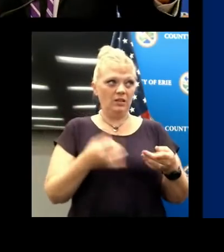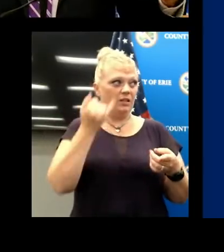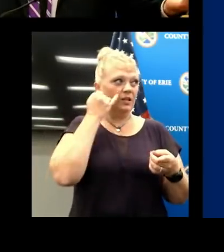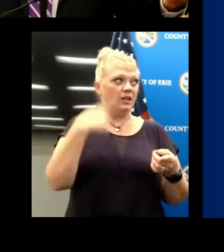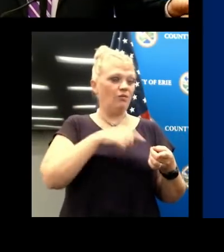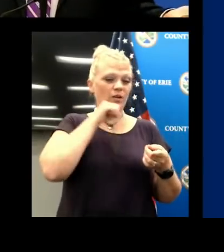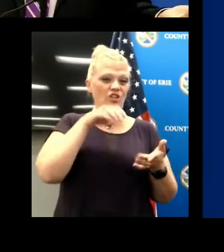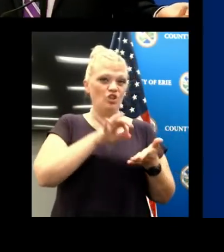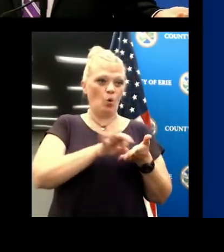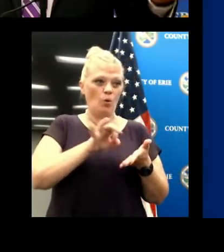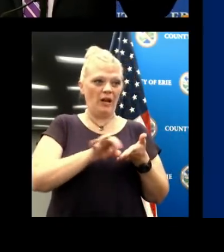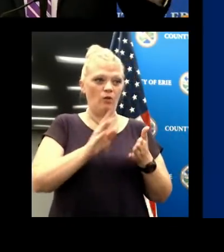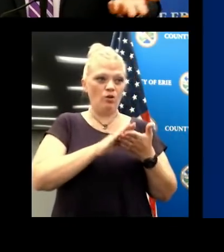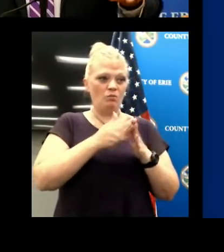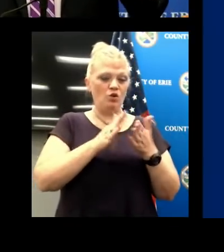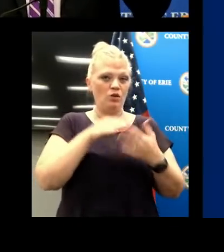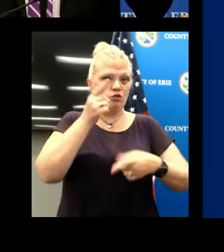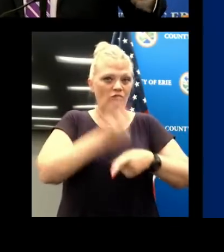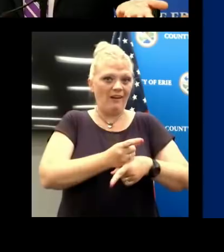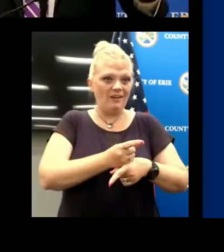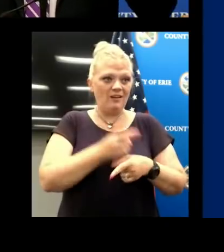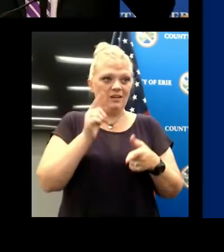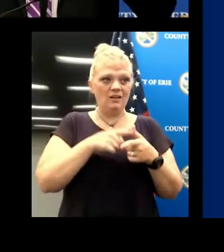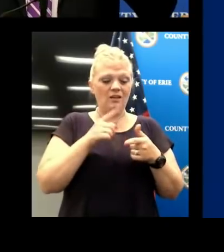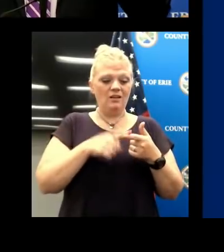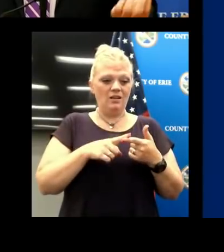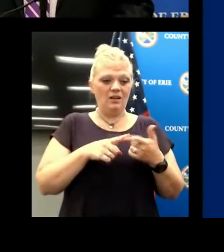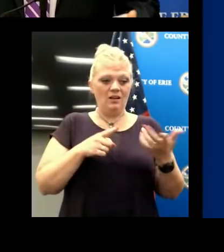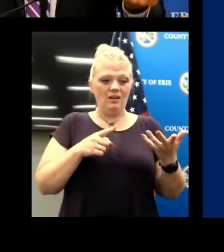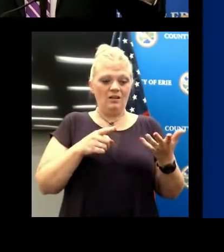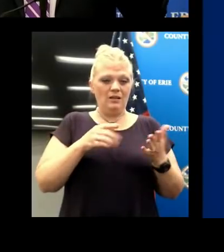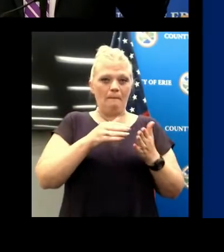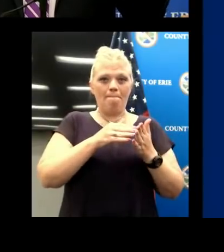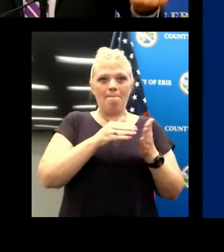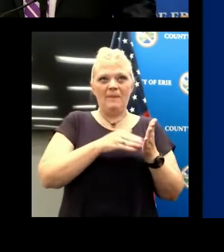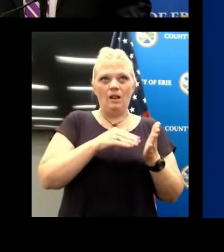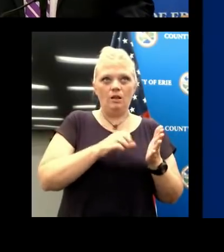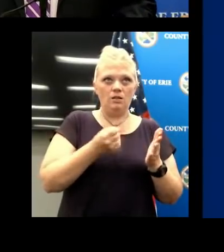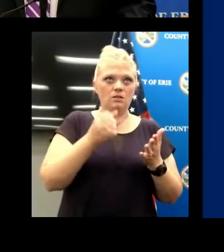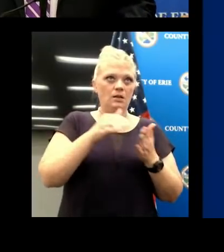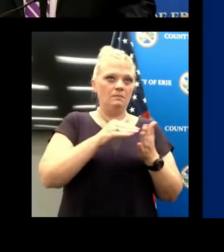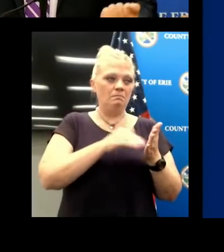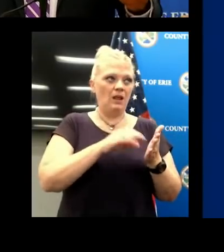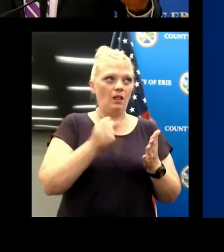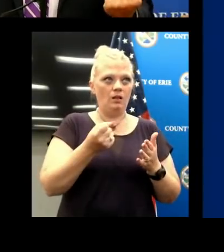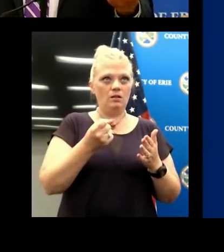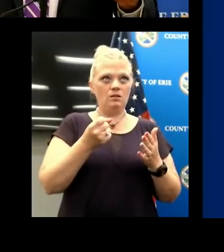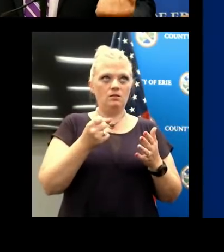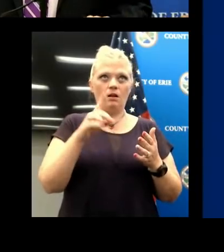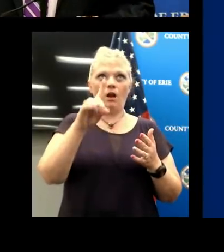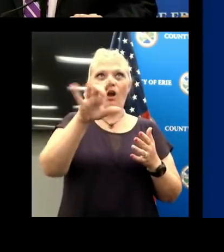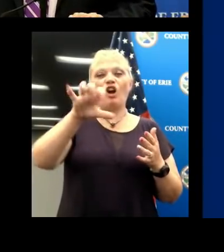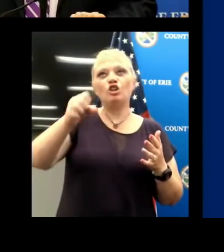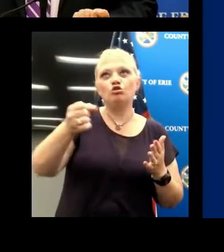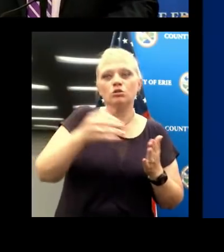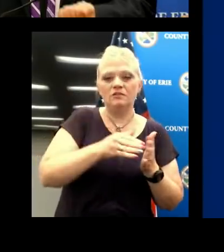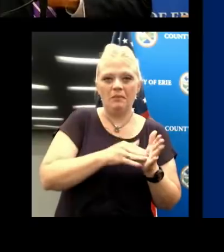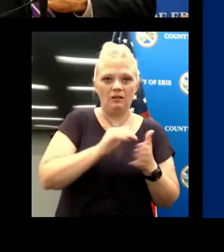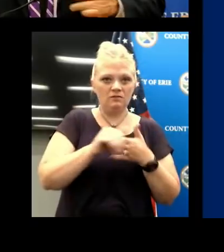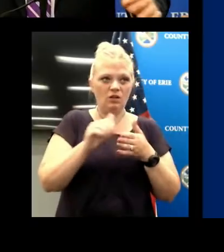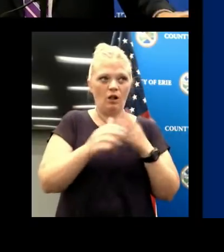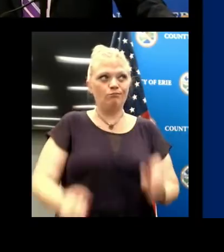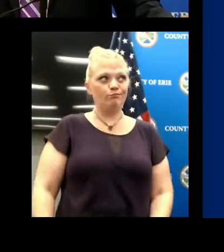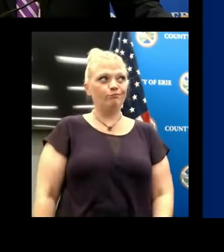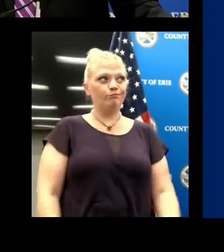our community correctly, we are throwing millions and millions, truthfully hundreds of millions of dollars out